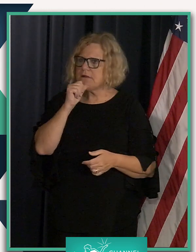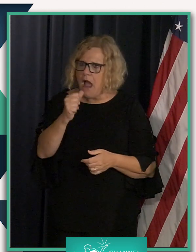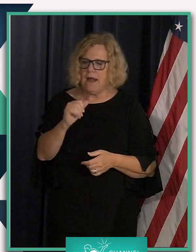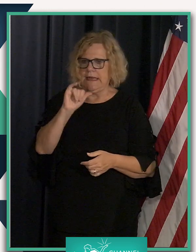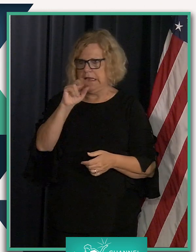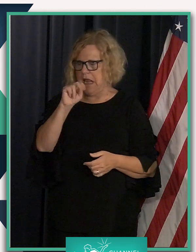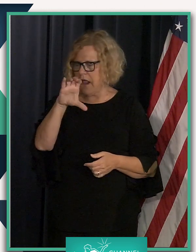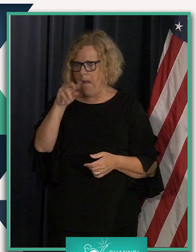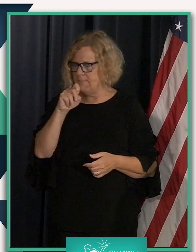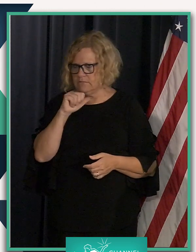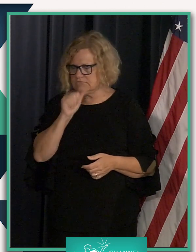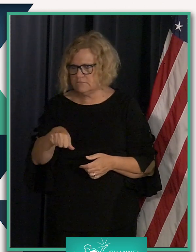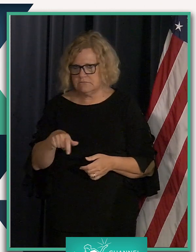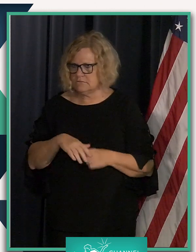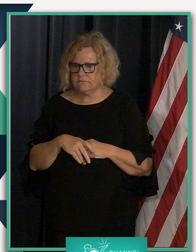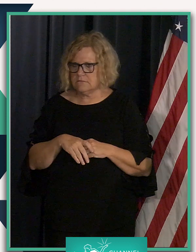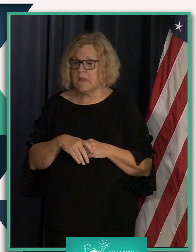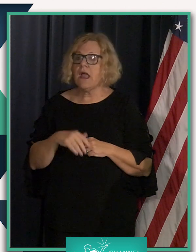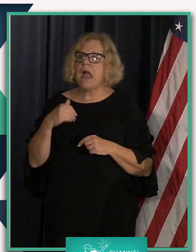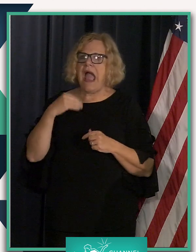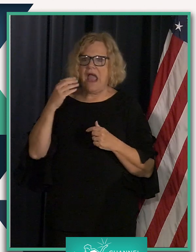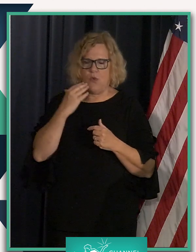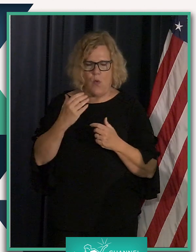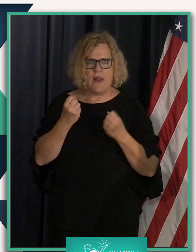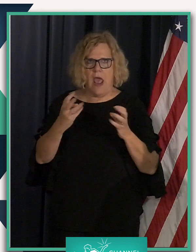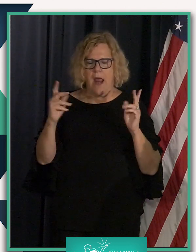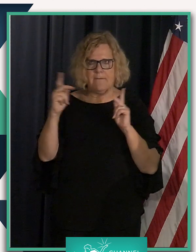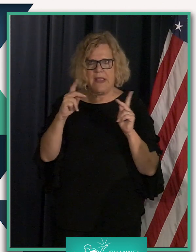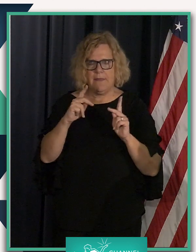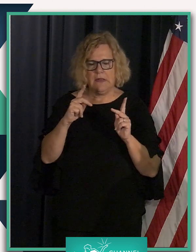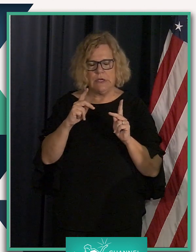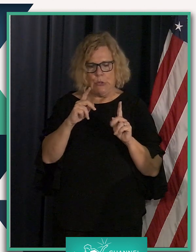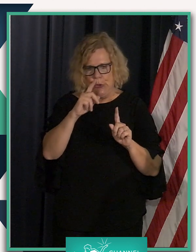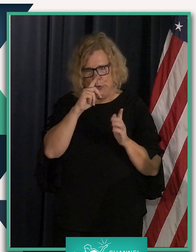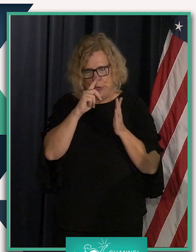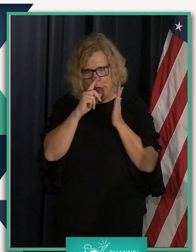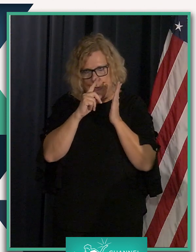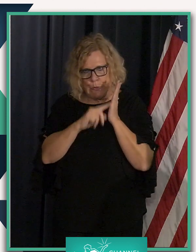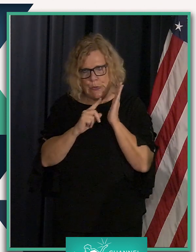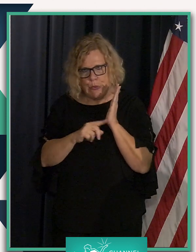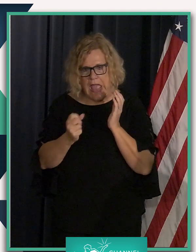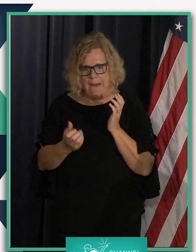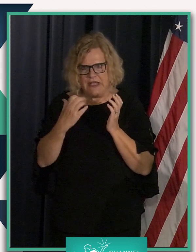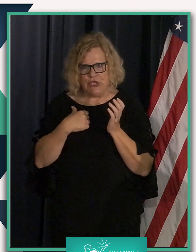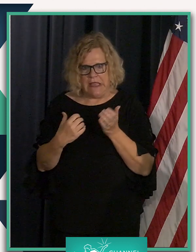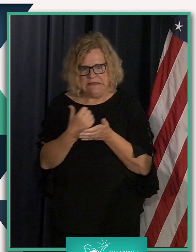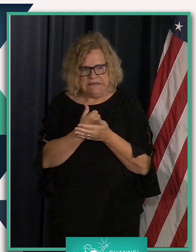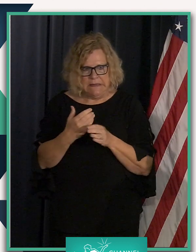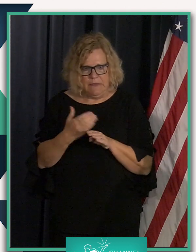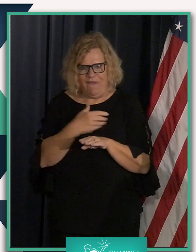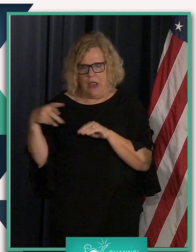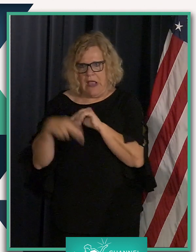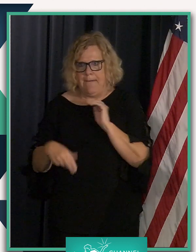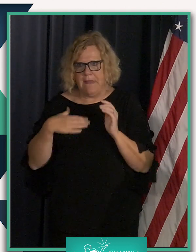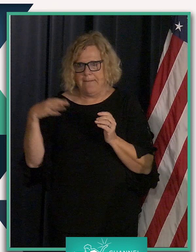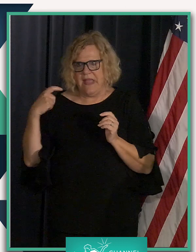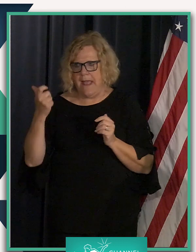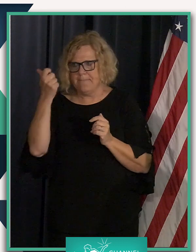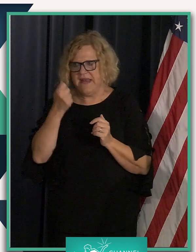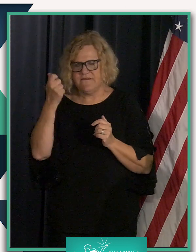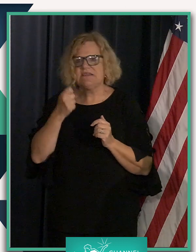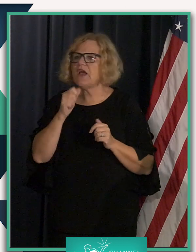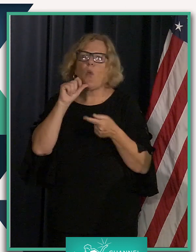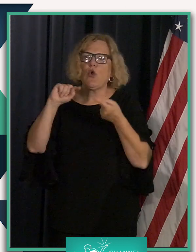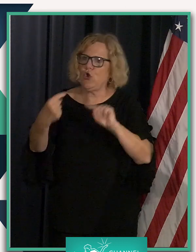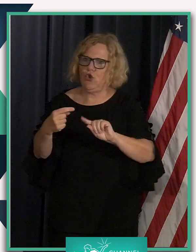income. So I know there's a whole lot of people who keep very close track of how much I can make before my benefits are cut. This will not hurt